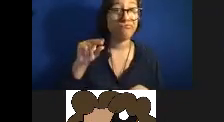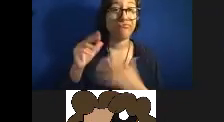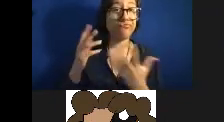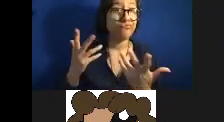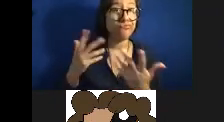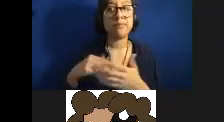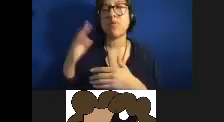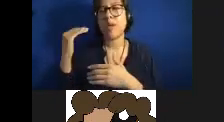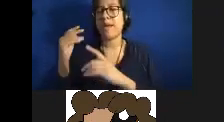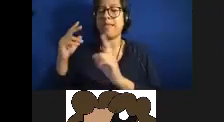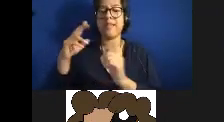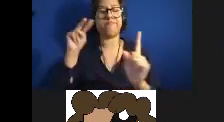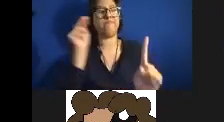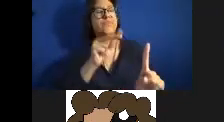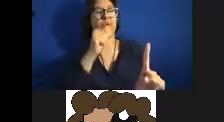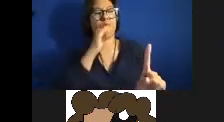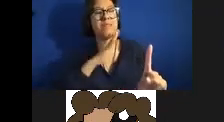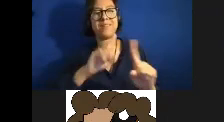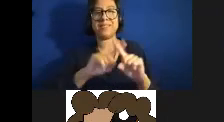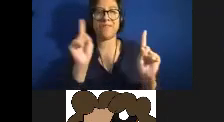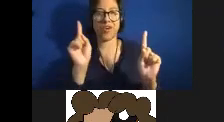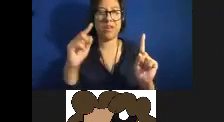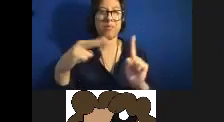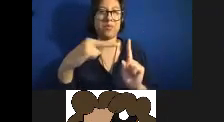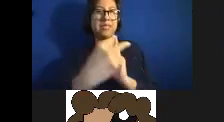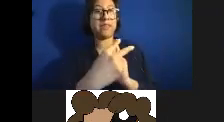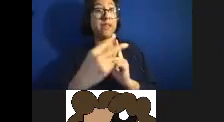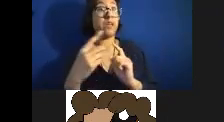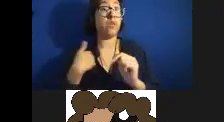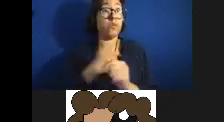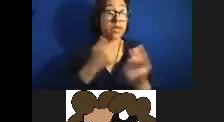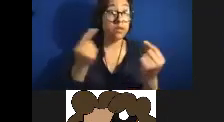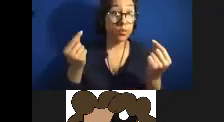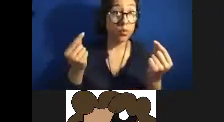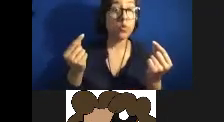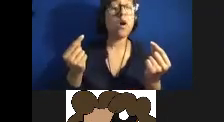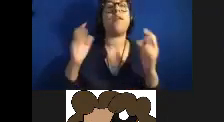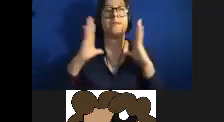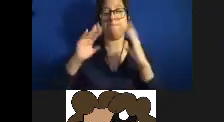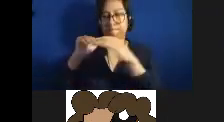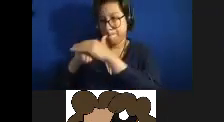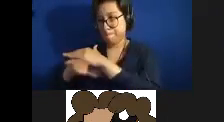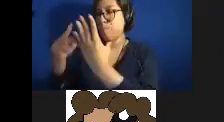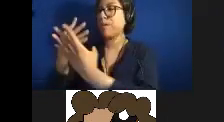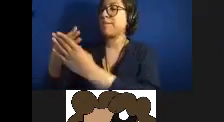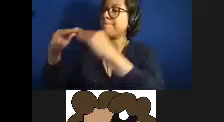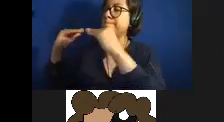than what they should. And so for us, what we go in and we do, we teach them how to be